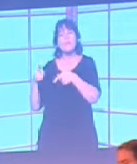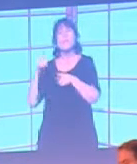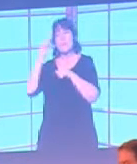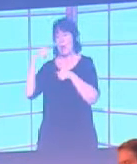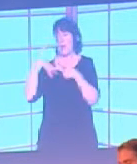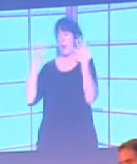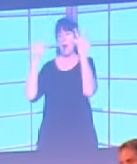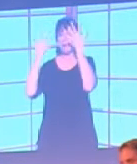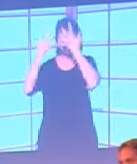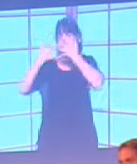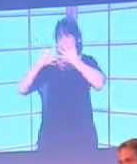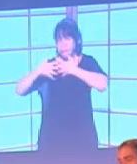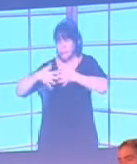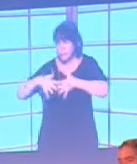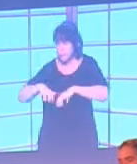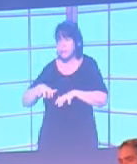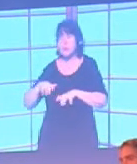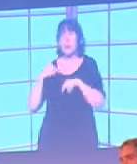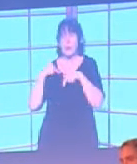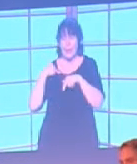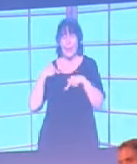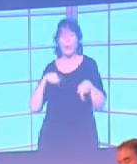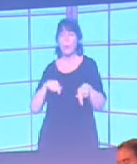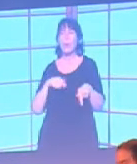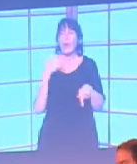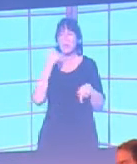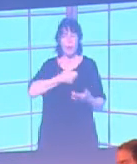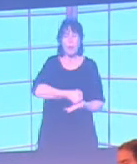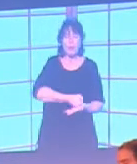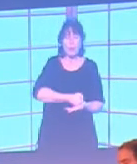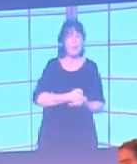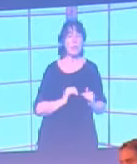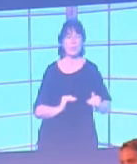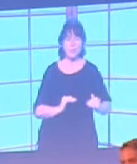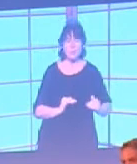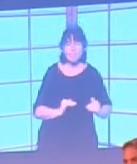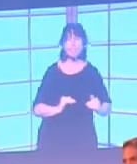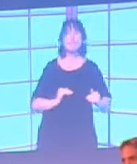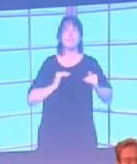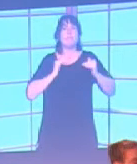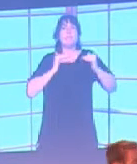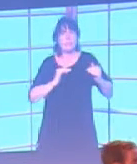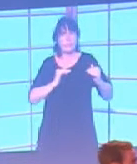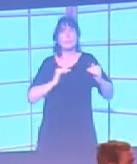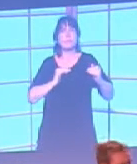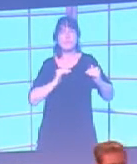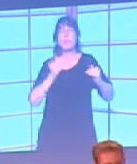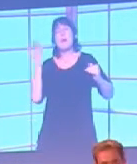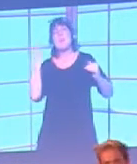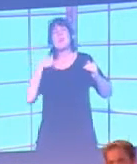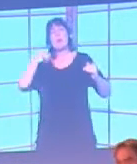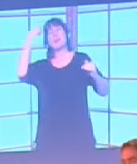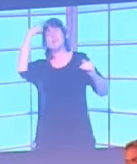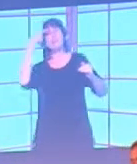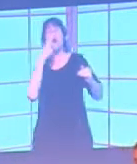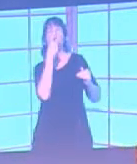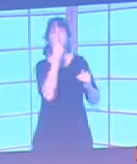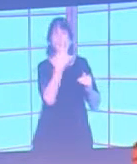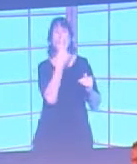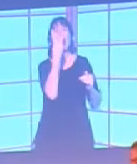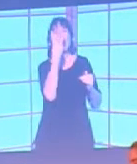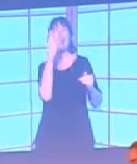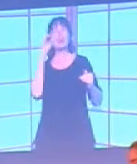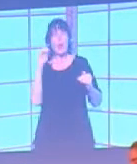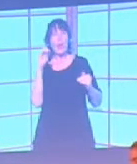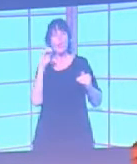we raised the minimum requirements of what we saw before, which was 230 positions